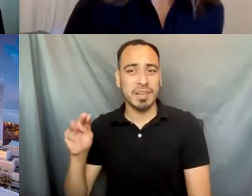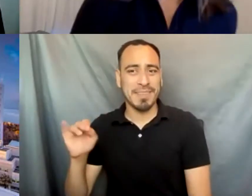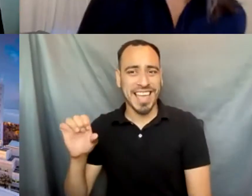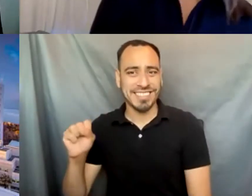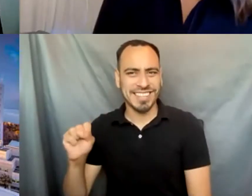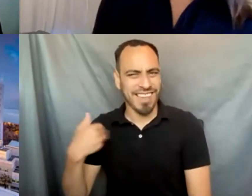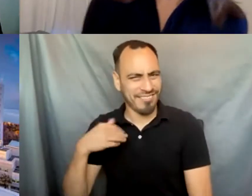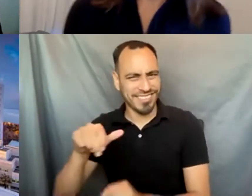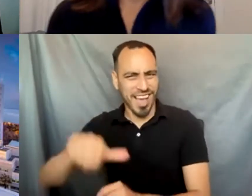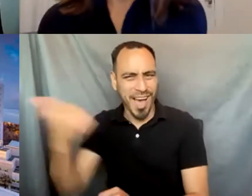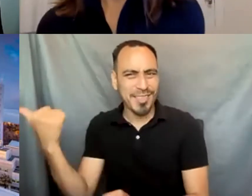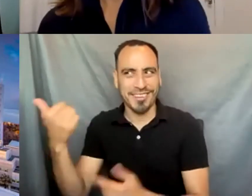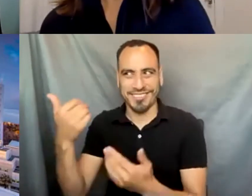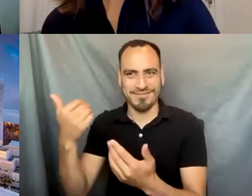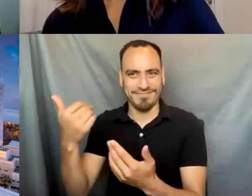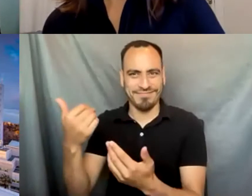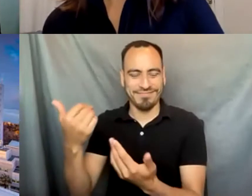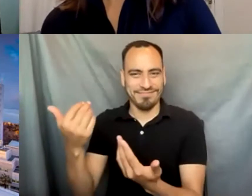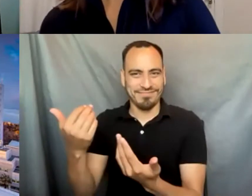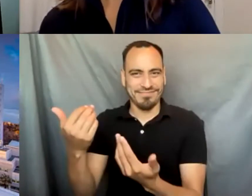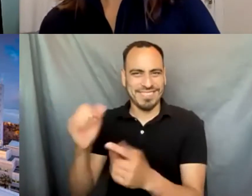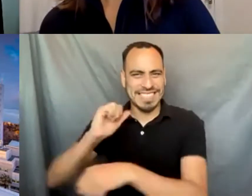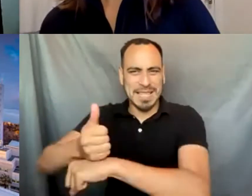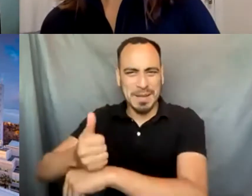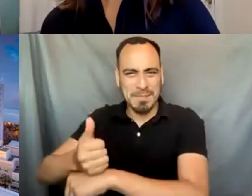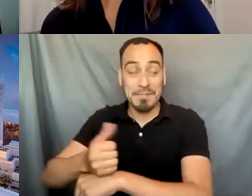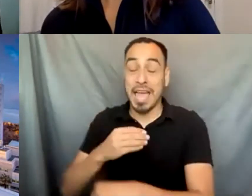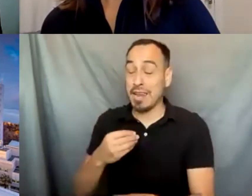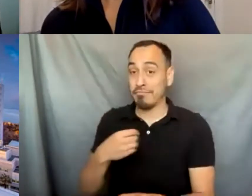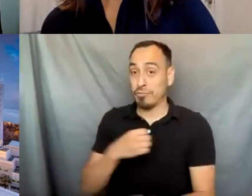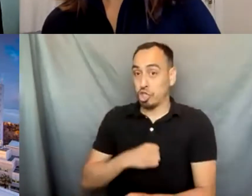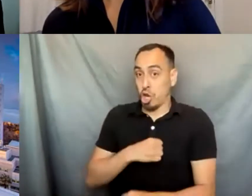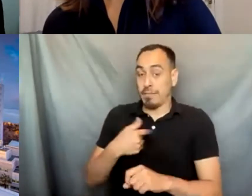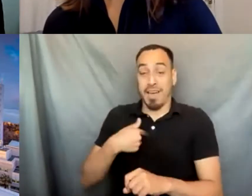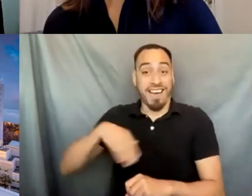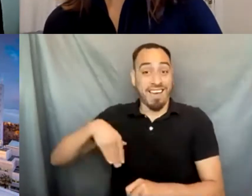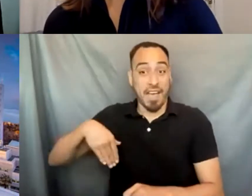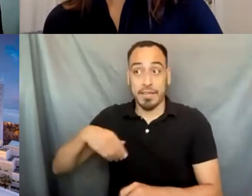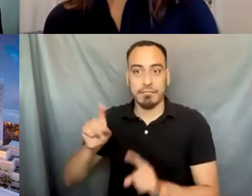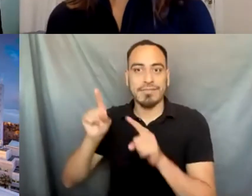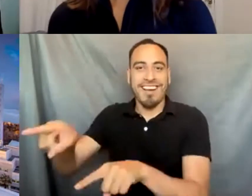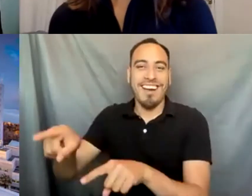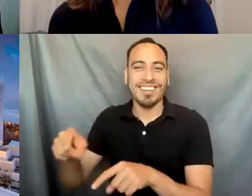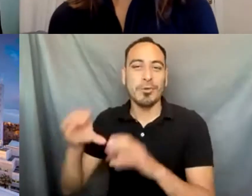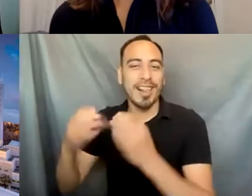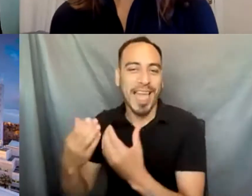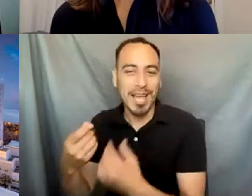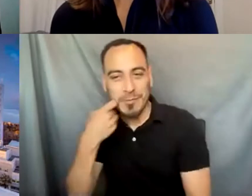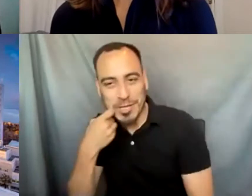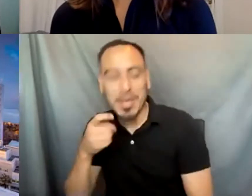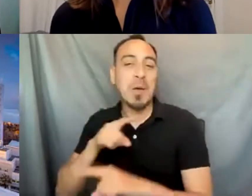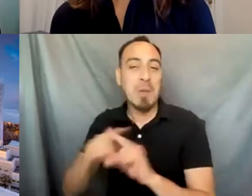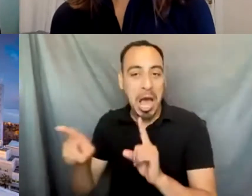consider. And forgive me, it's been a while since I've been to a gymnastics class, but I imagine there might also be some closer contact if you're